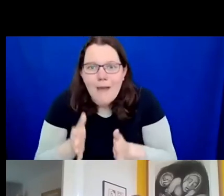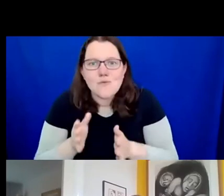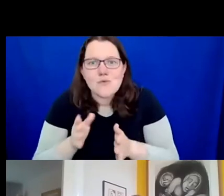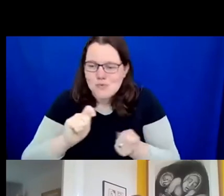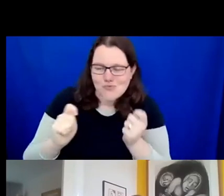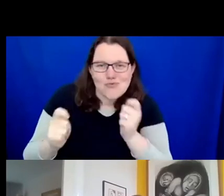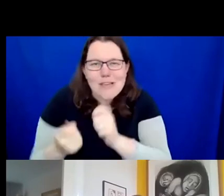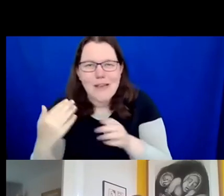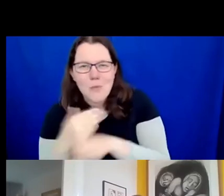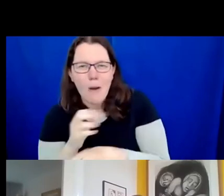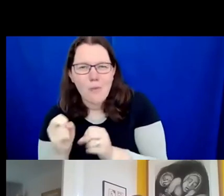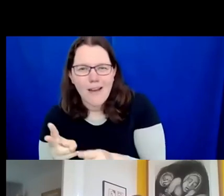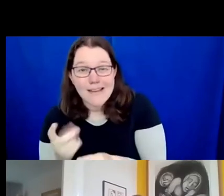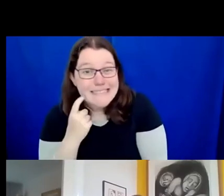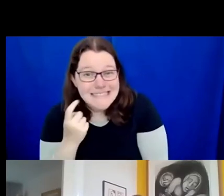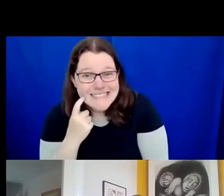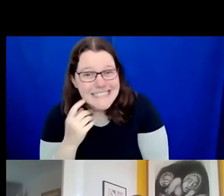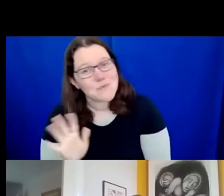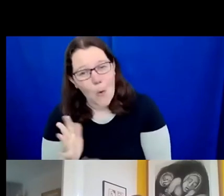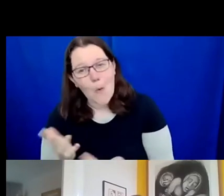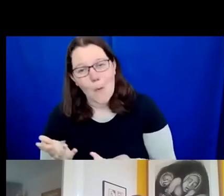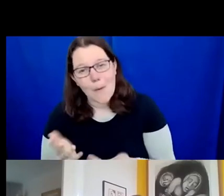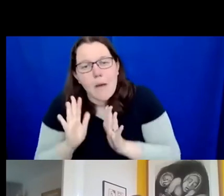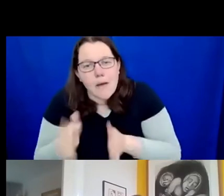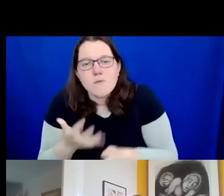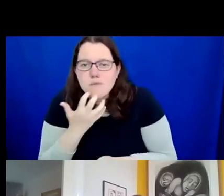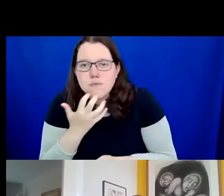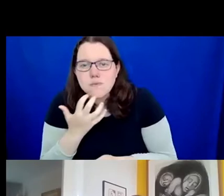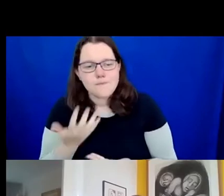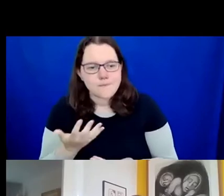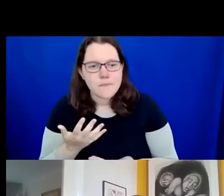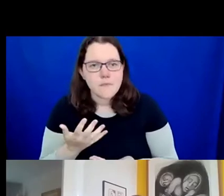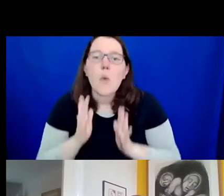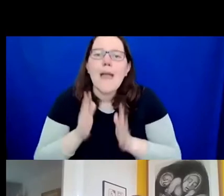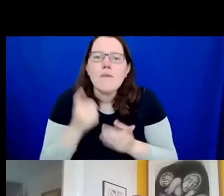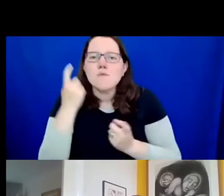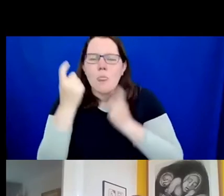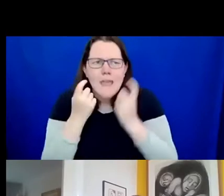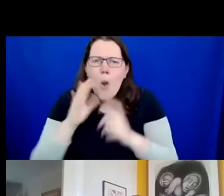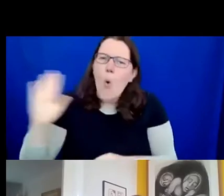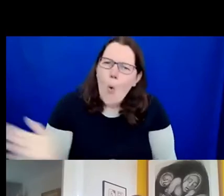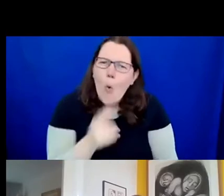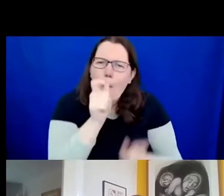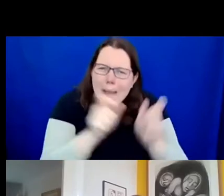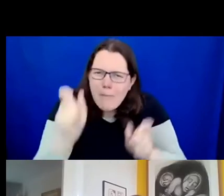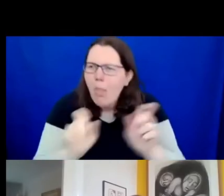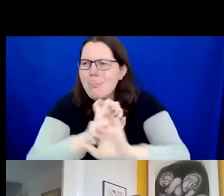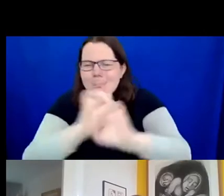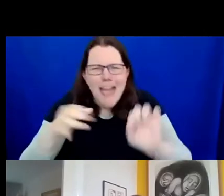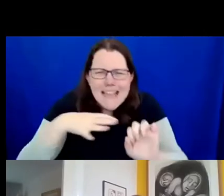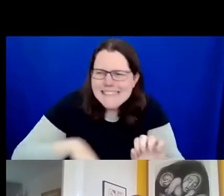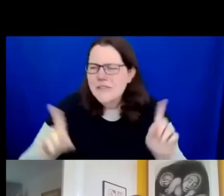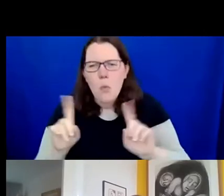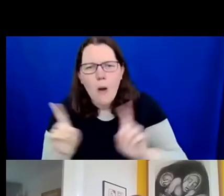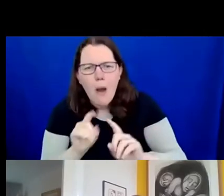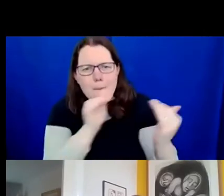Addressing the culture of overworking in our sector, taking account of the needs of all our people, exploring patterns of work and